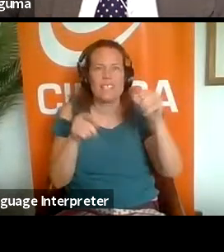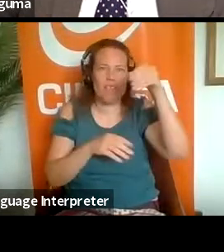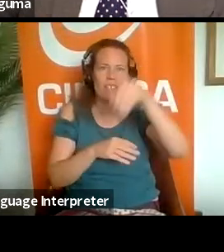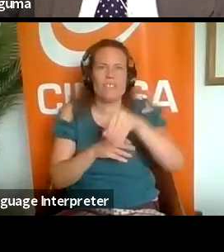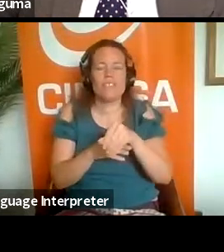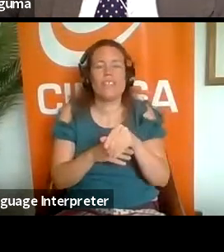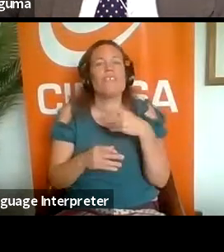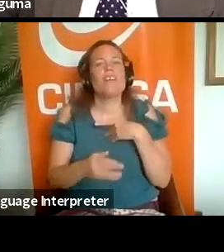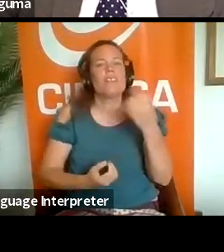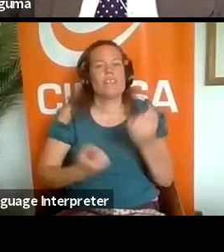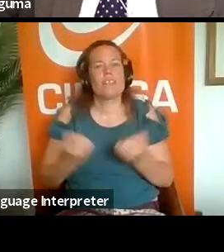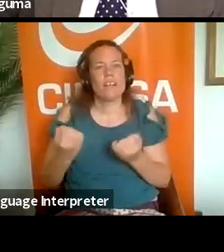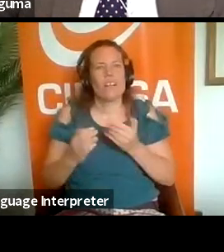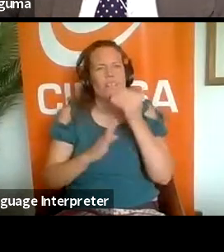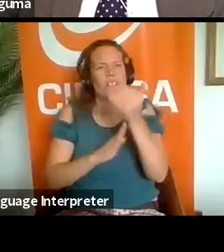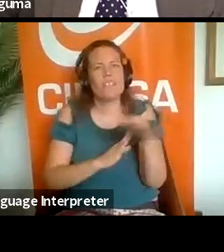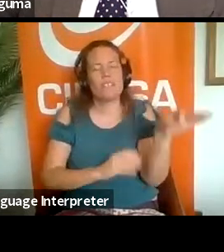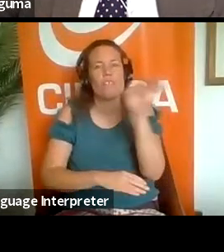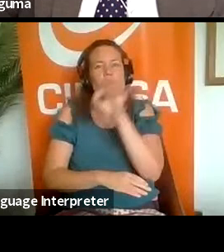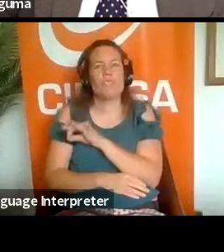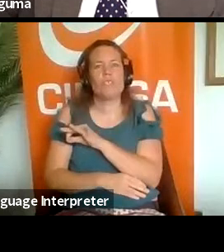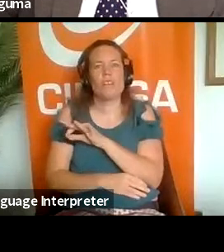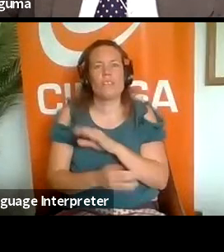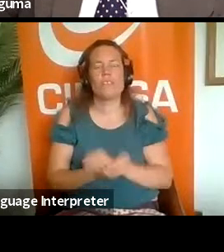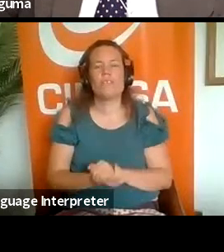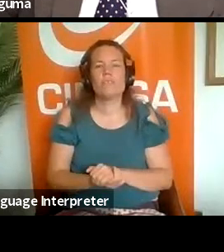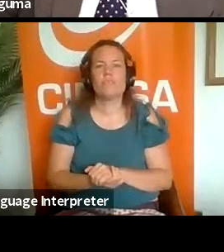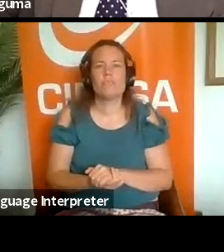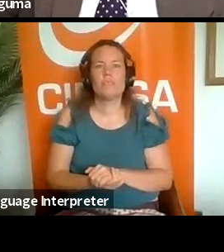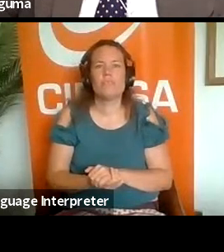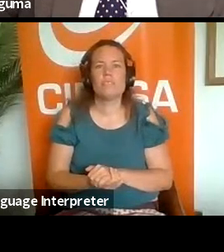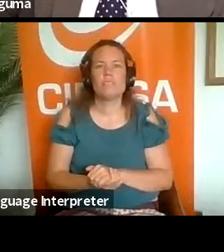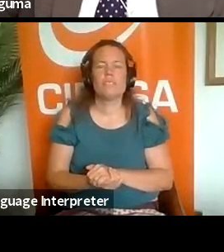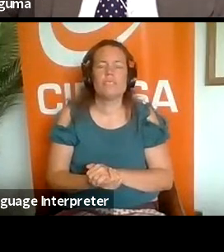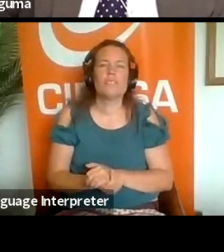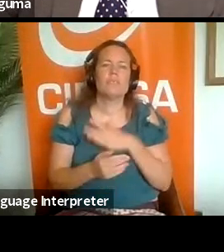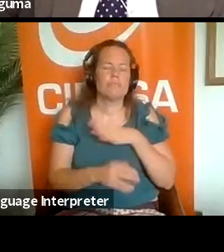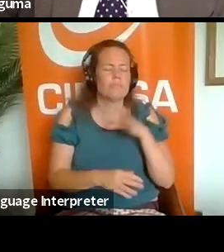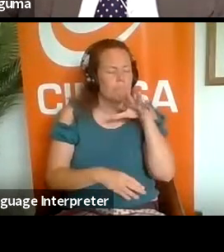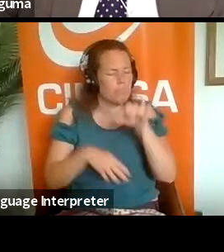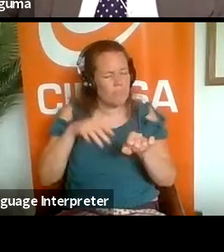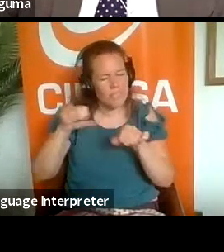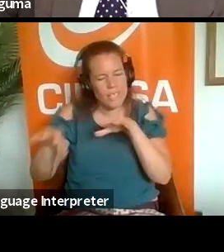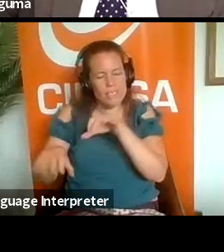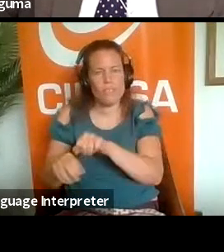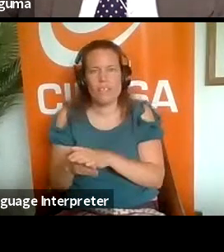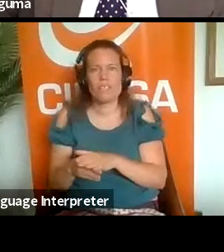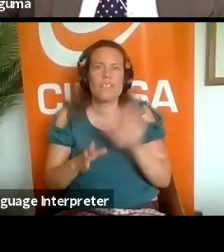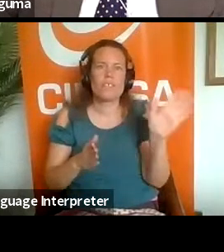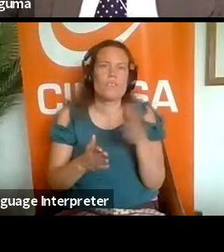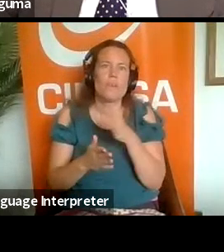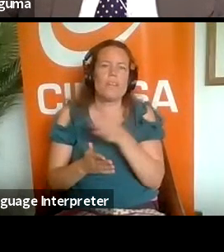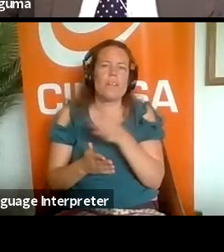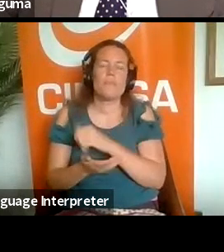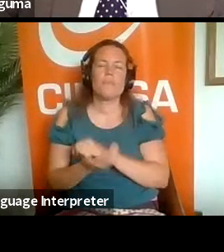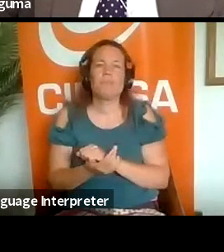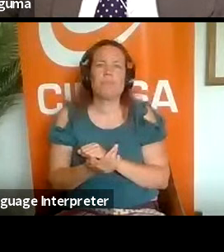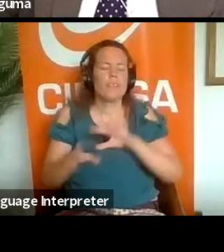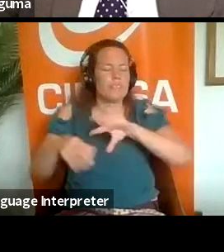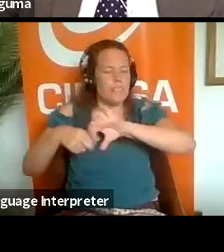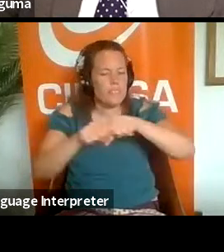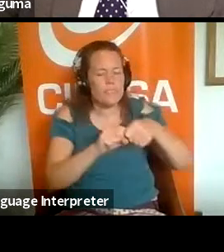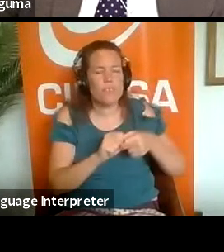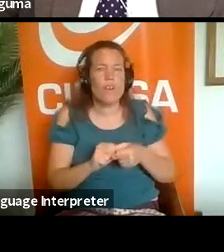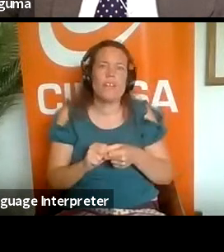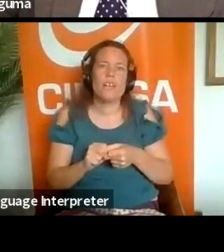was returned eventually, we were able to detect these things, sweep them, destroy them, and